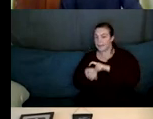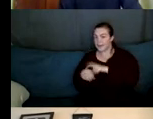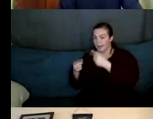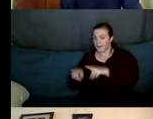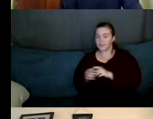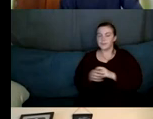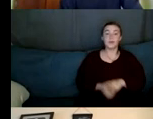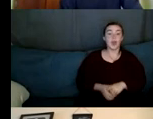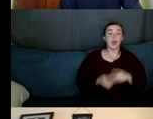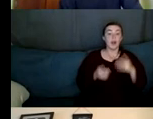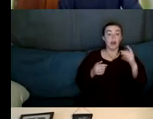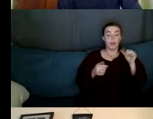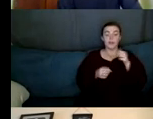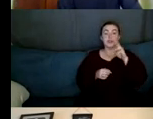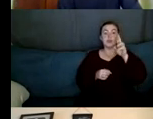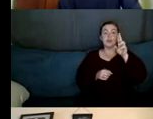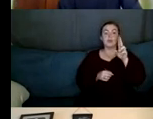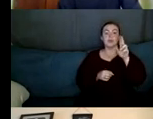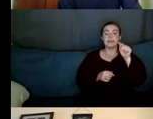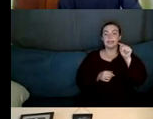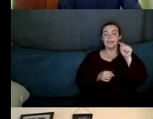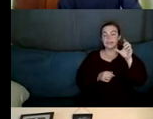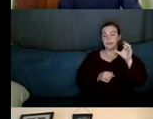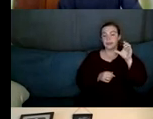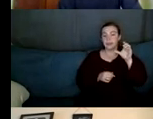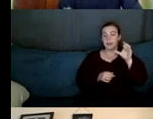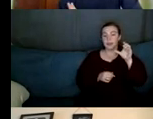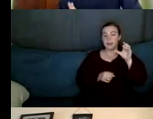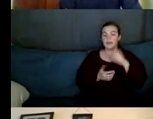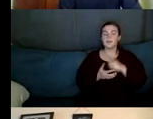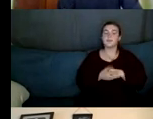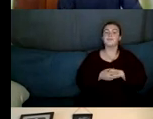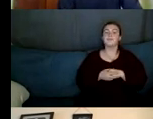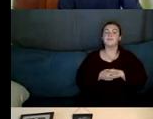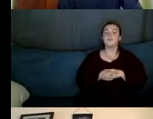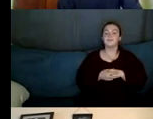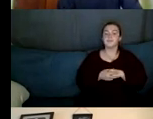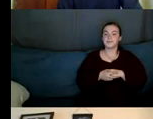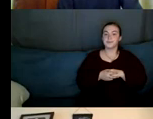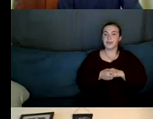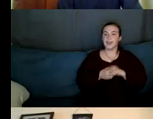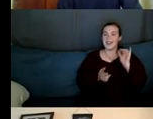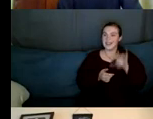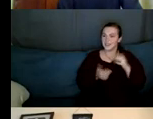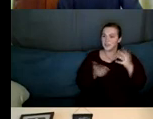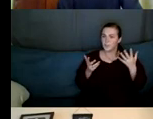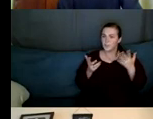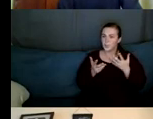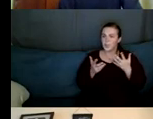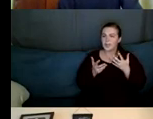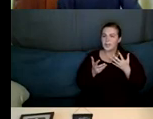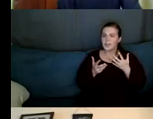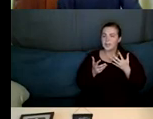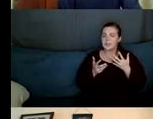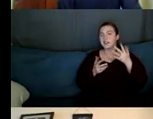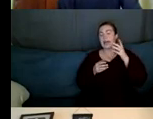Coordinated Universal Time, which is abbreviated as UTC. And because I think it's abbreviated from